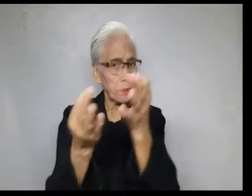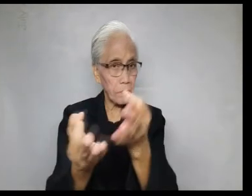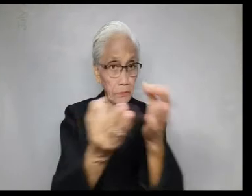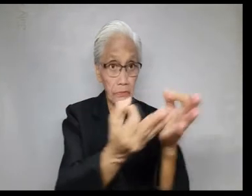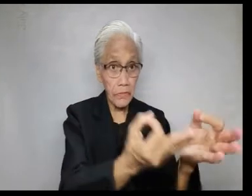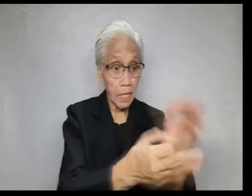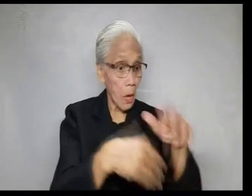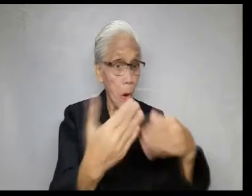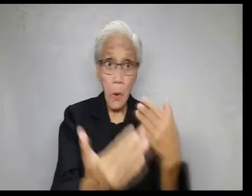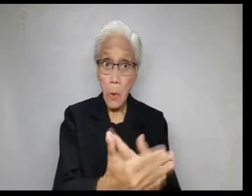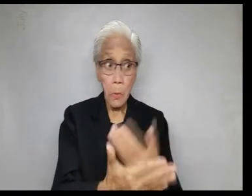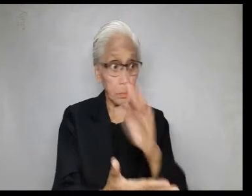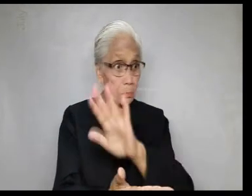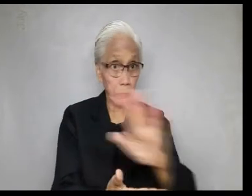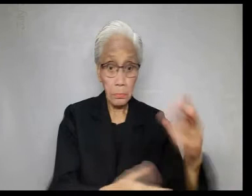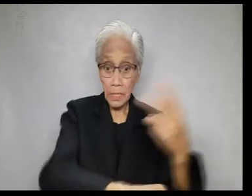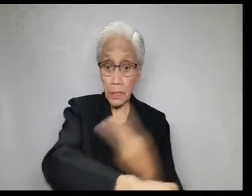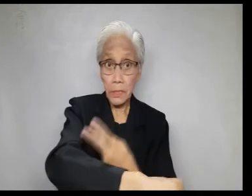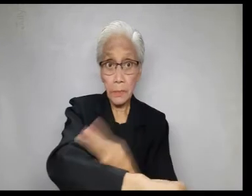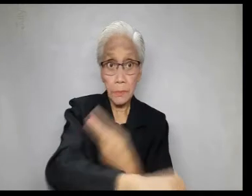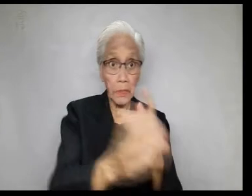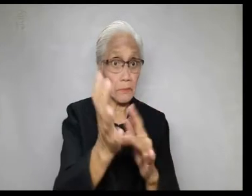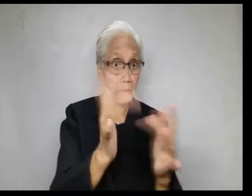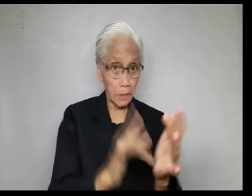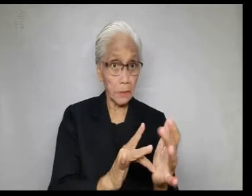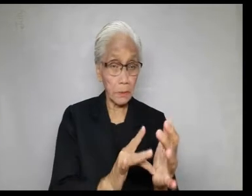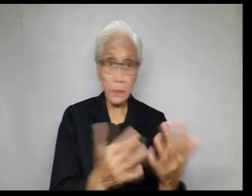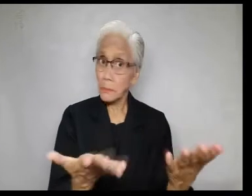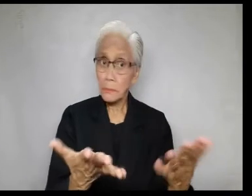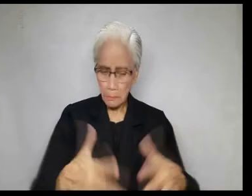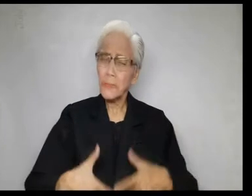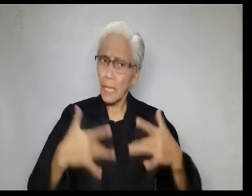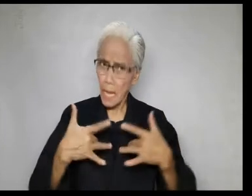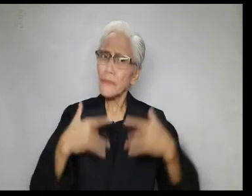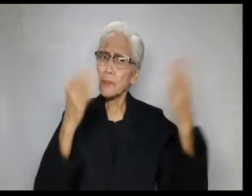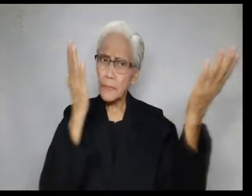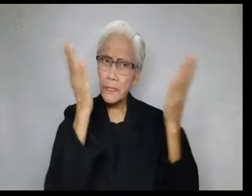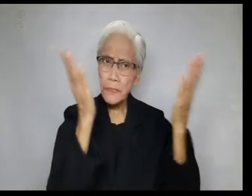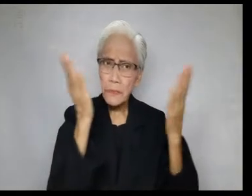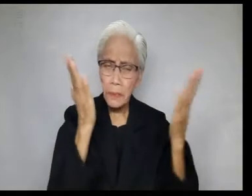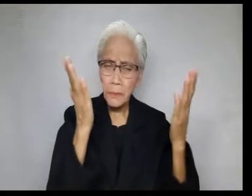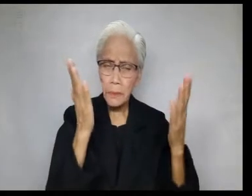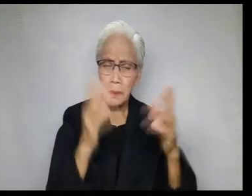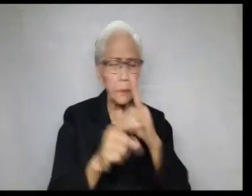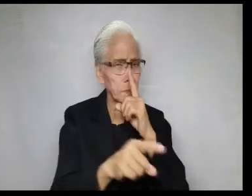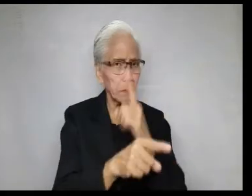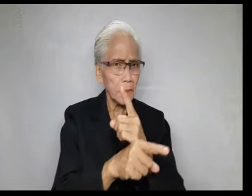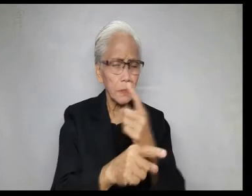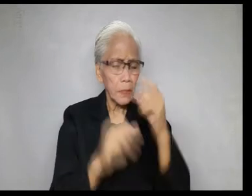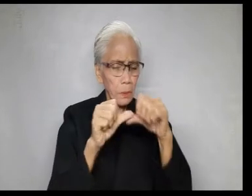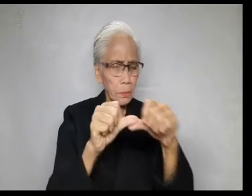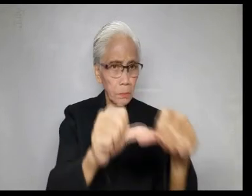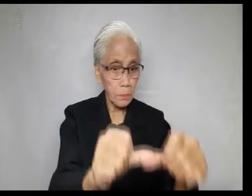lead, to guide, to feed all of Jesus' sheep. This life of service